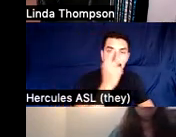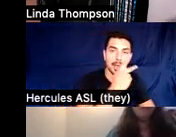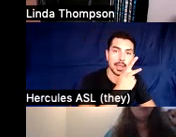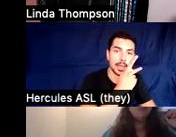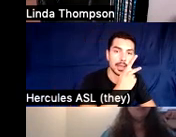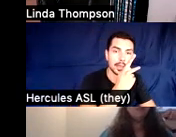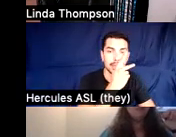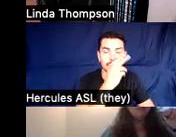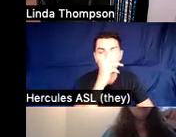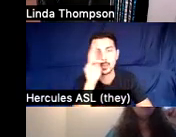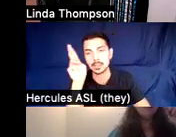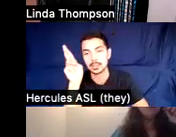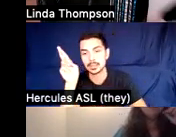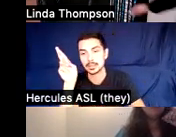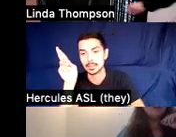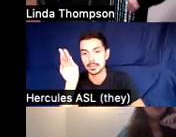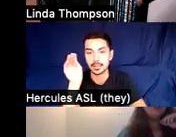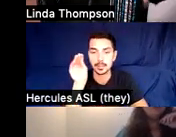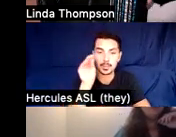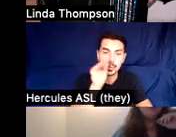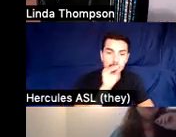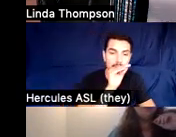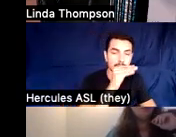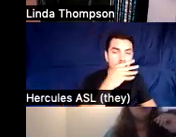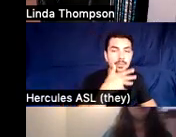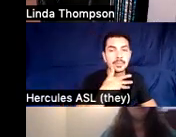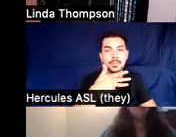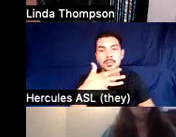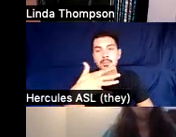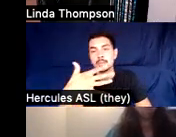Okay, breathe in through your nose, out through your mouth.